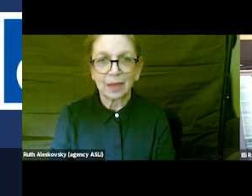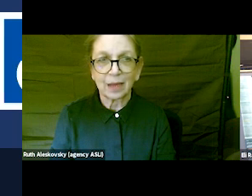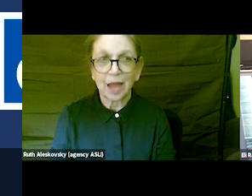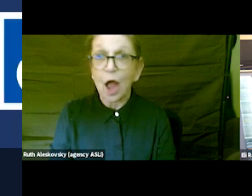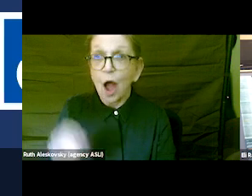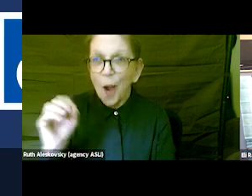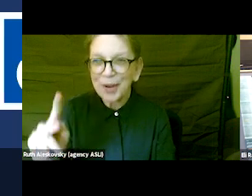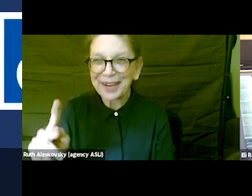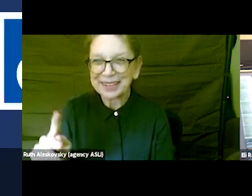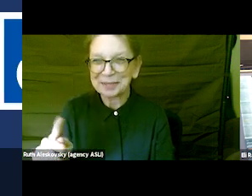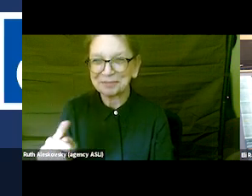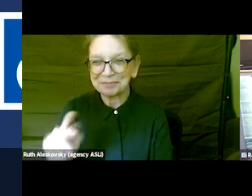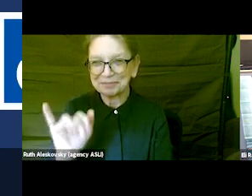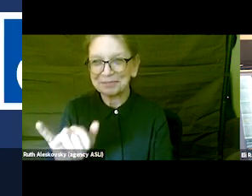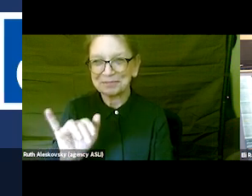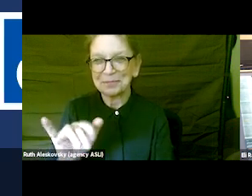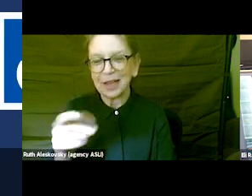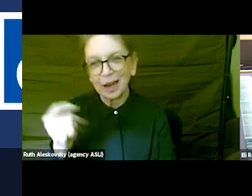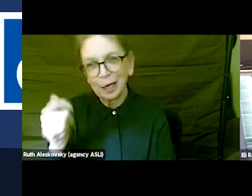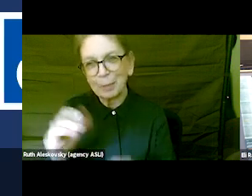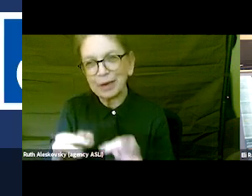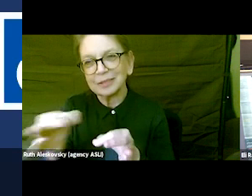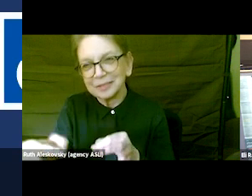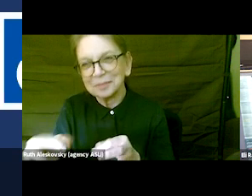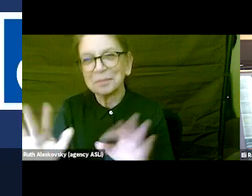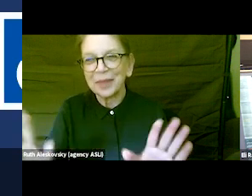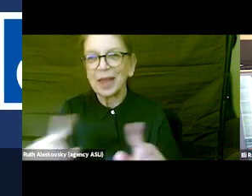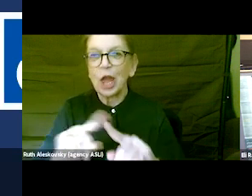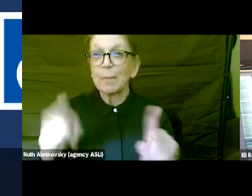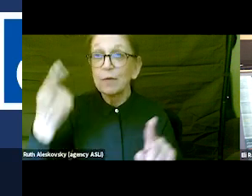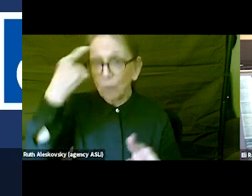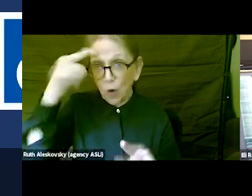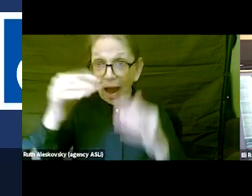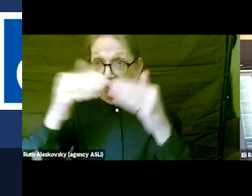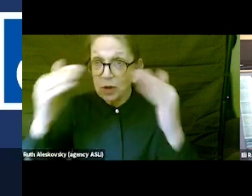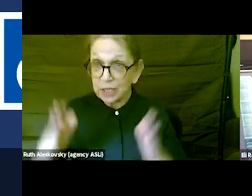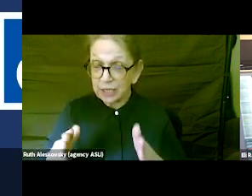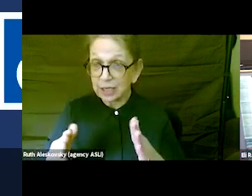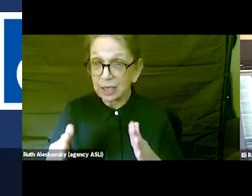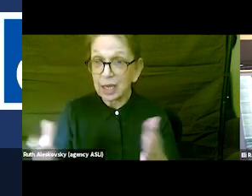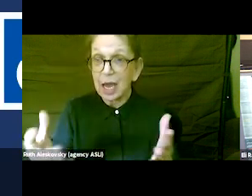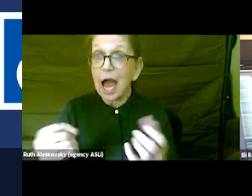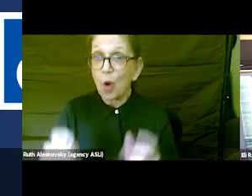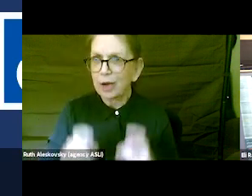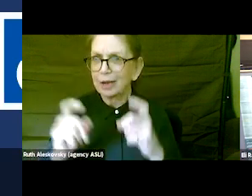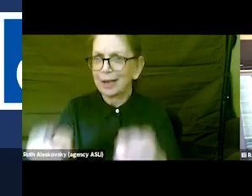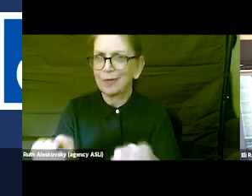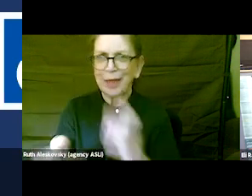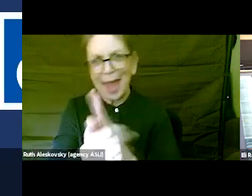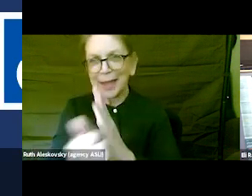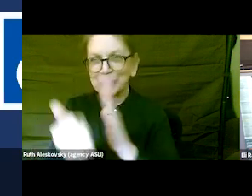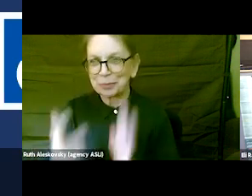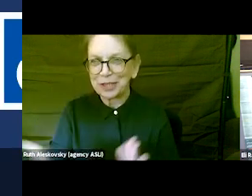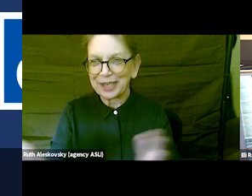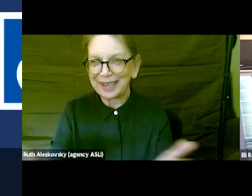Okay, a little bit of a lag there with the PowerPoint, but for housing, I'm going to go to the resident expert here,